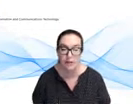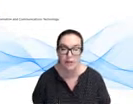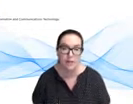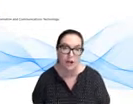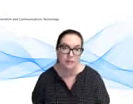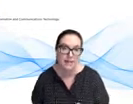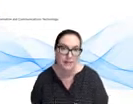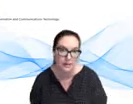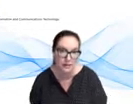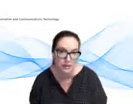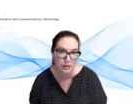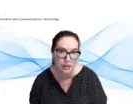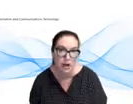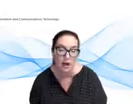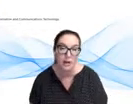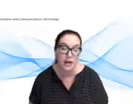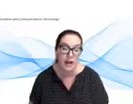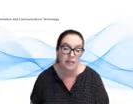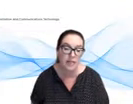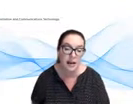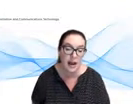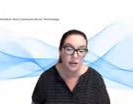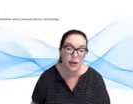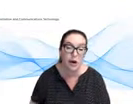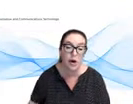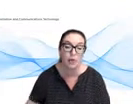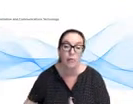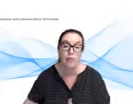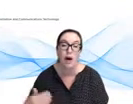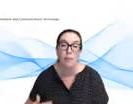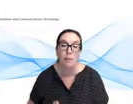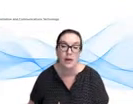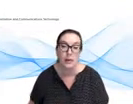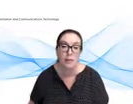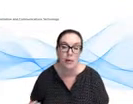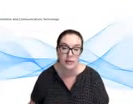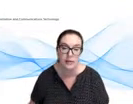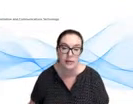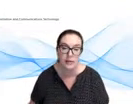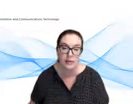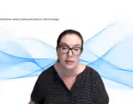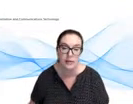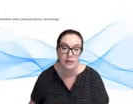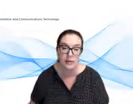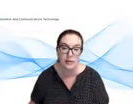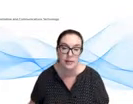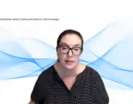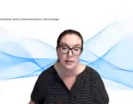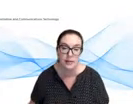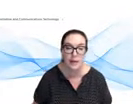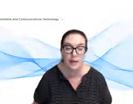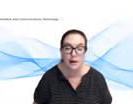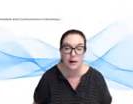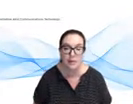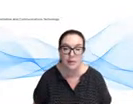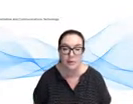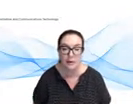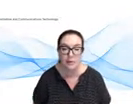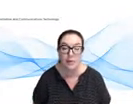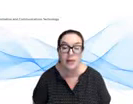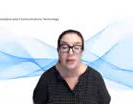job, apply for a job, take a test for a job, and then actually go through the onboarding process needs to